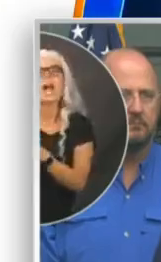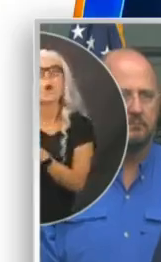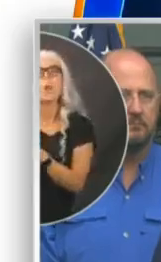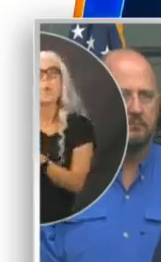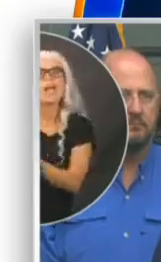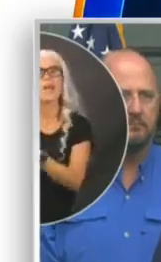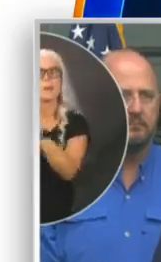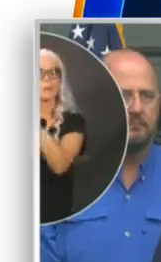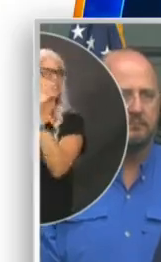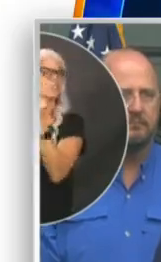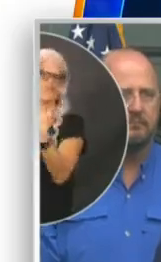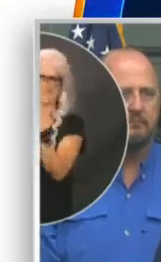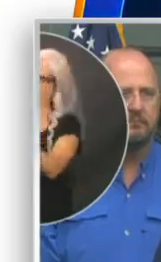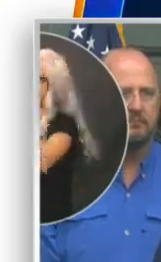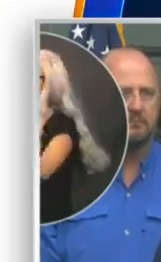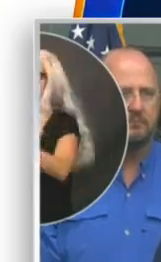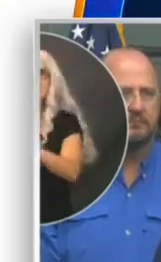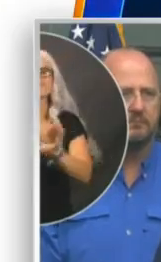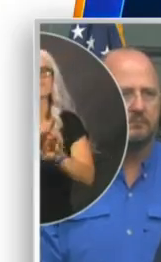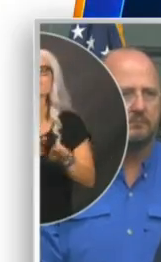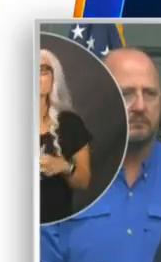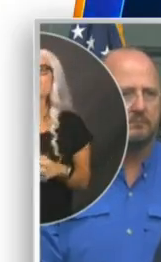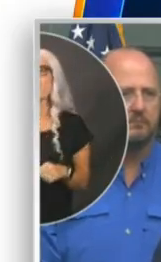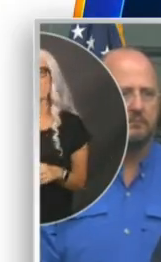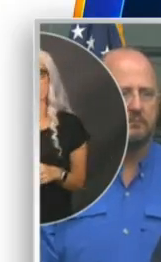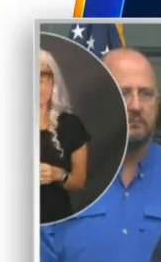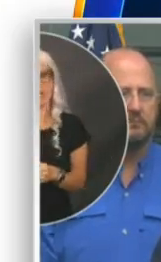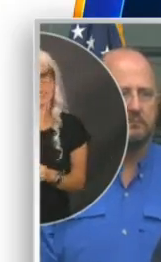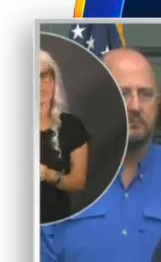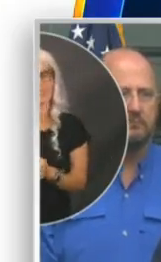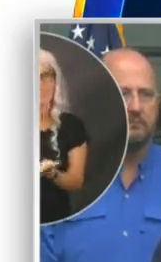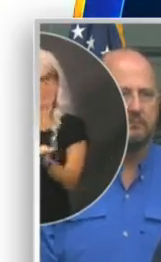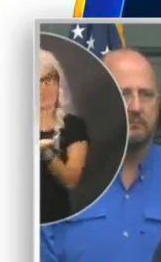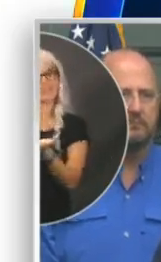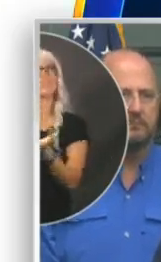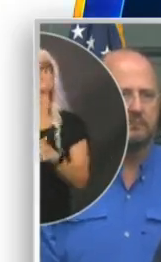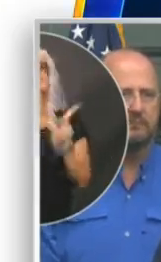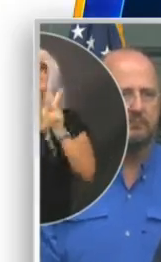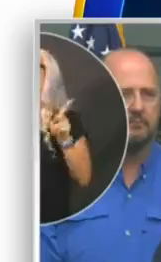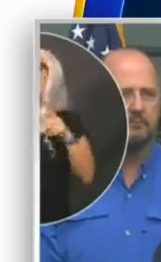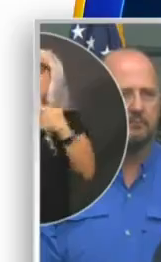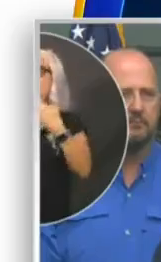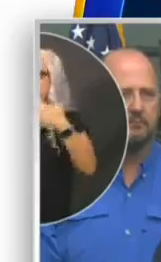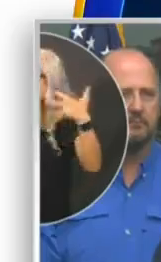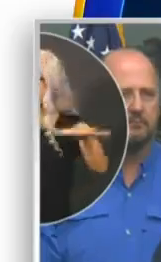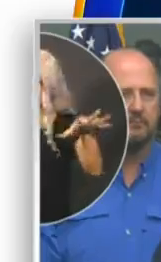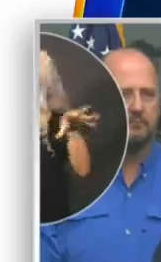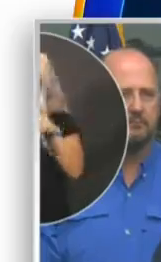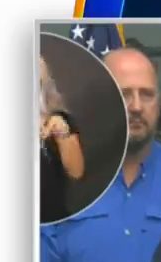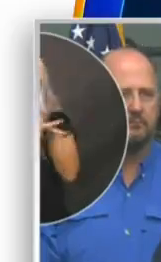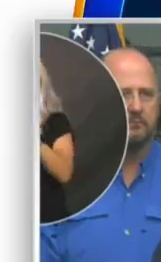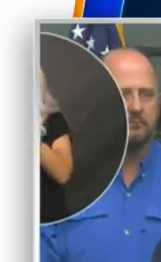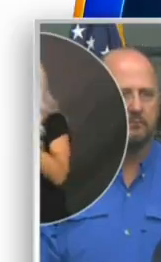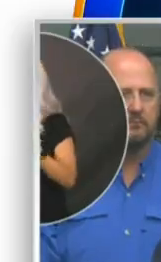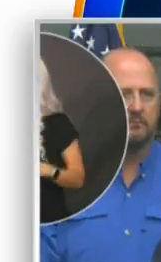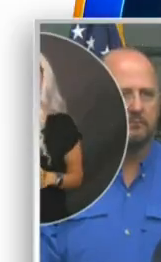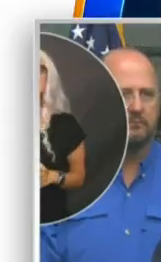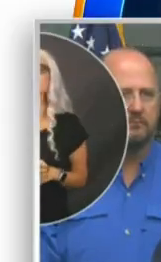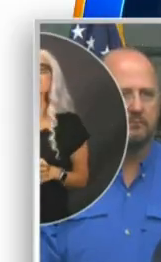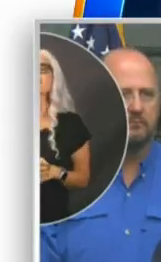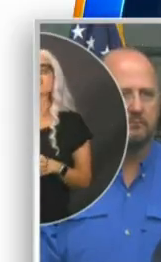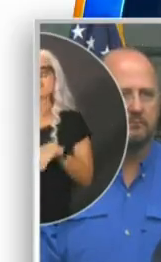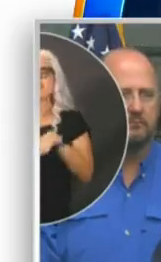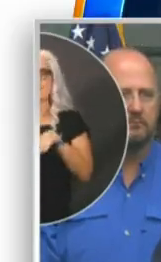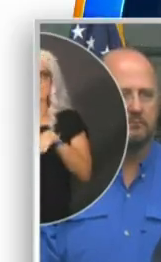counties. There's 40,000 power outages reported, but outside of southwest Florida, crews are responding to those